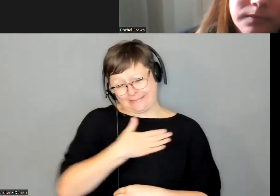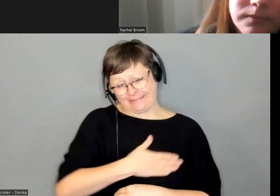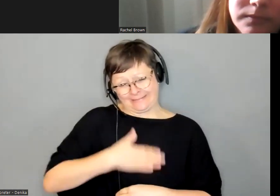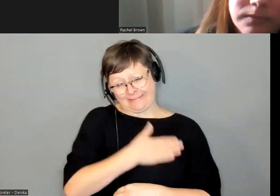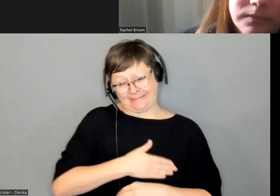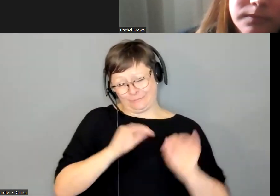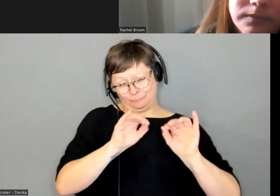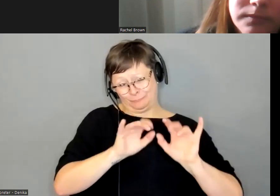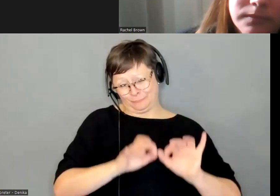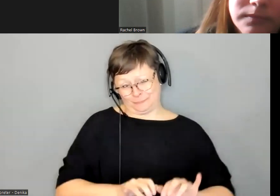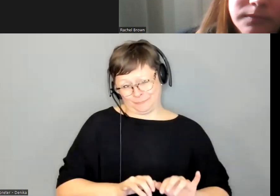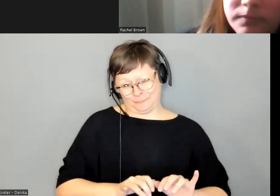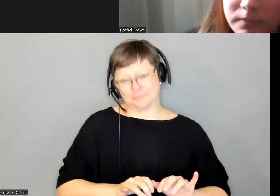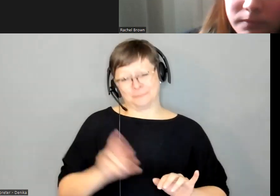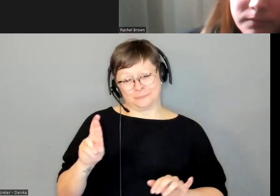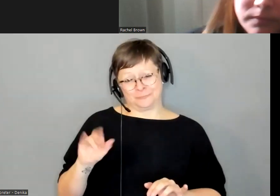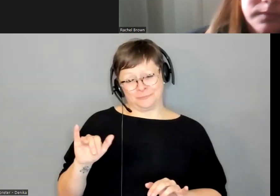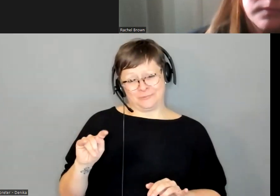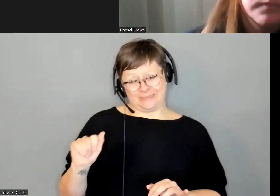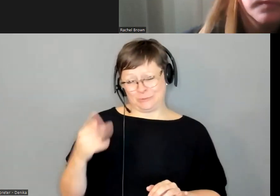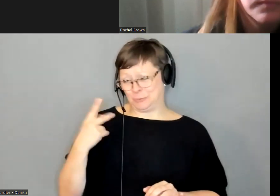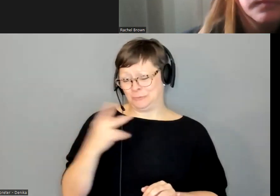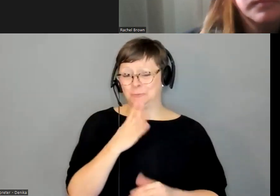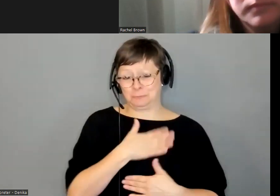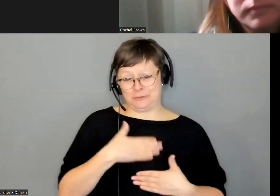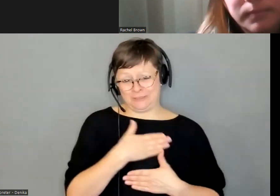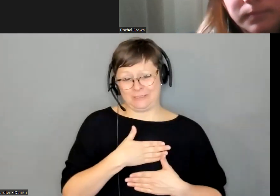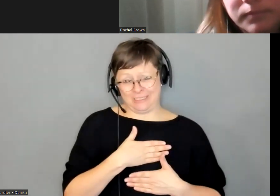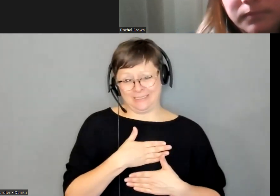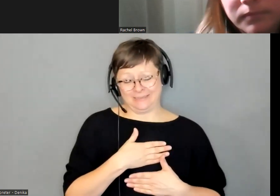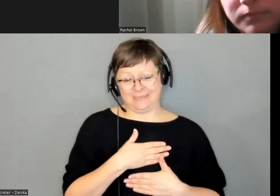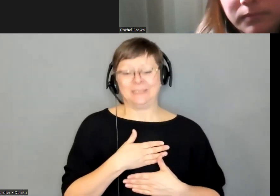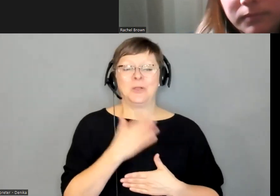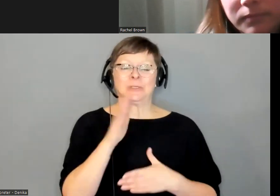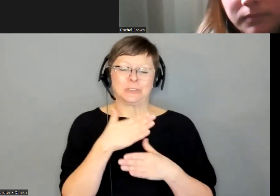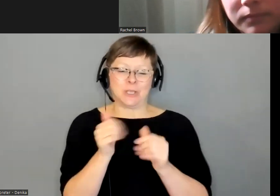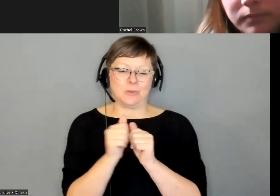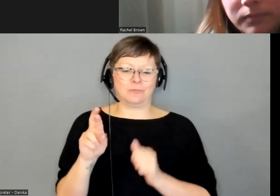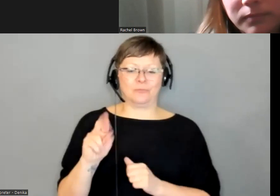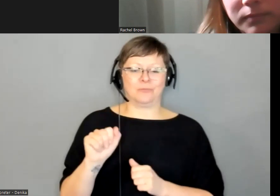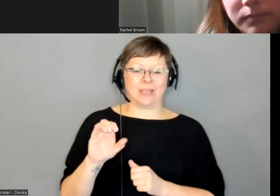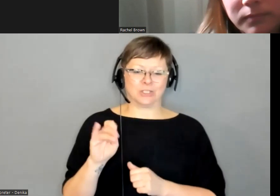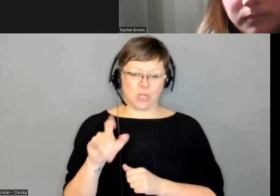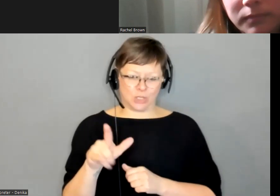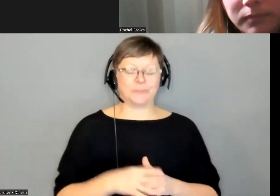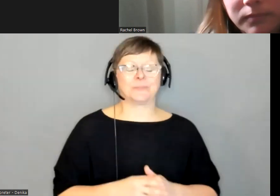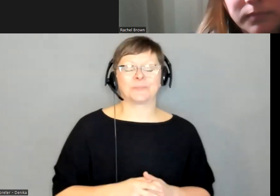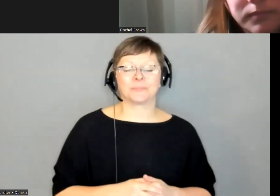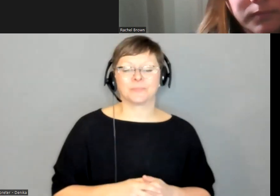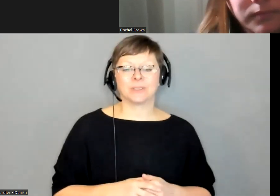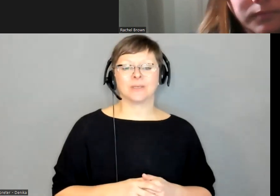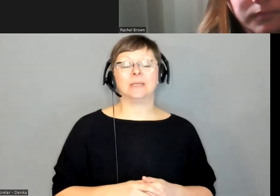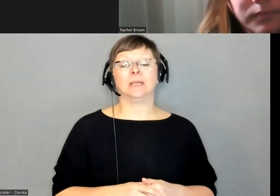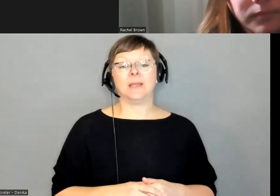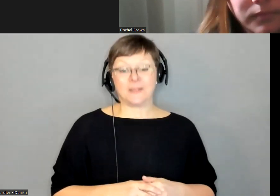Rita and I would greatly appreciate that, and we'll share that with Rachel as well. And also just